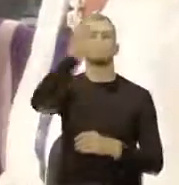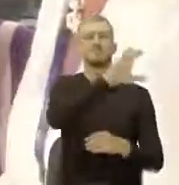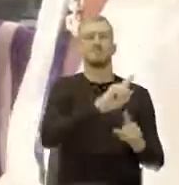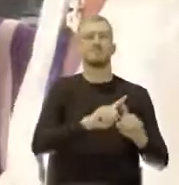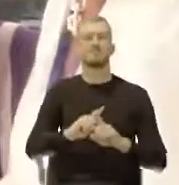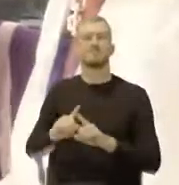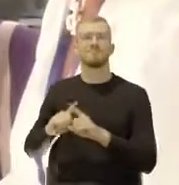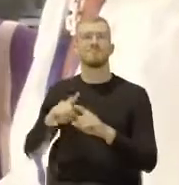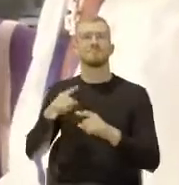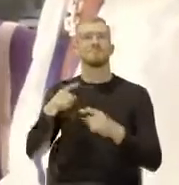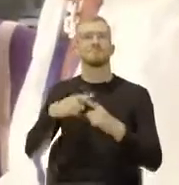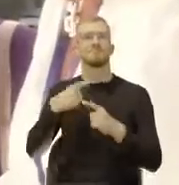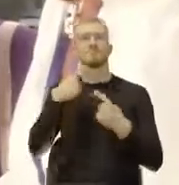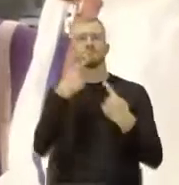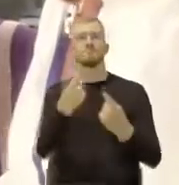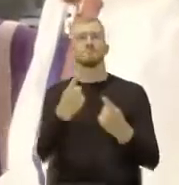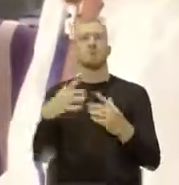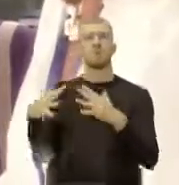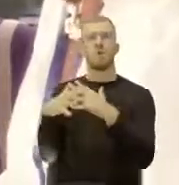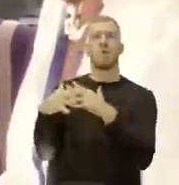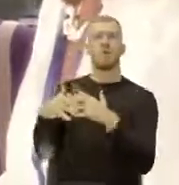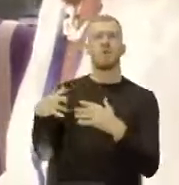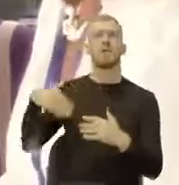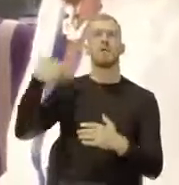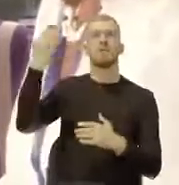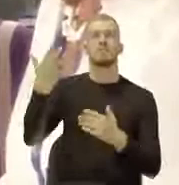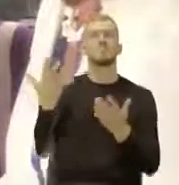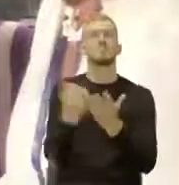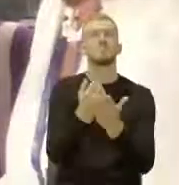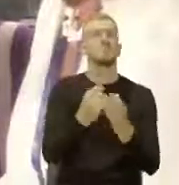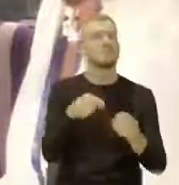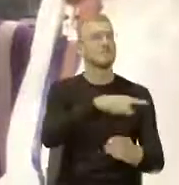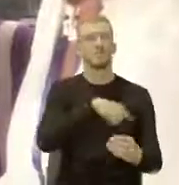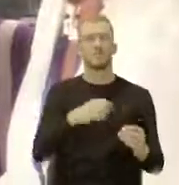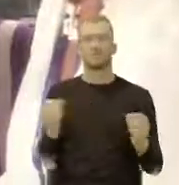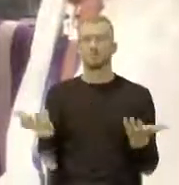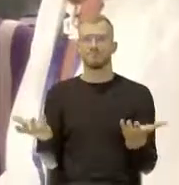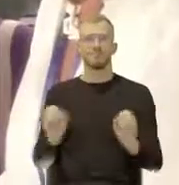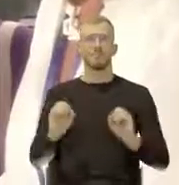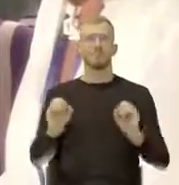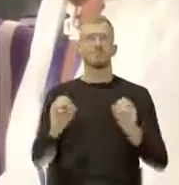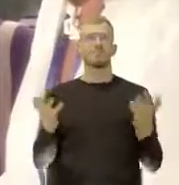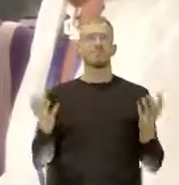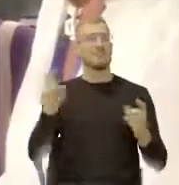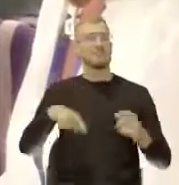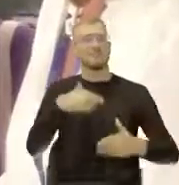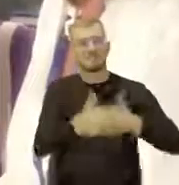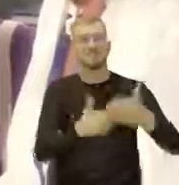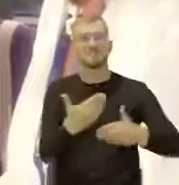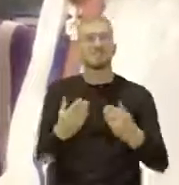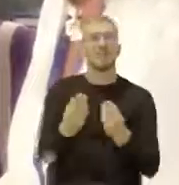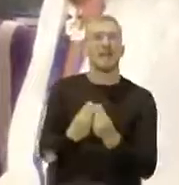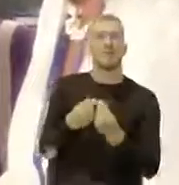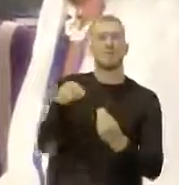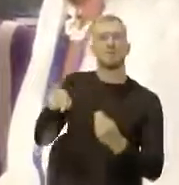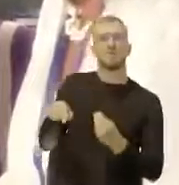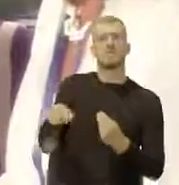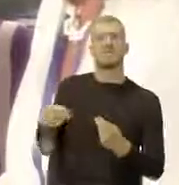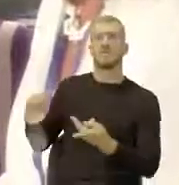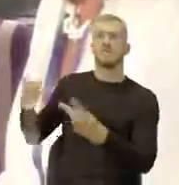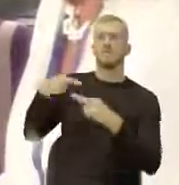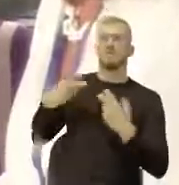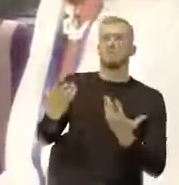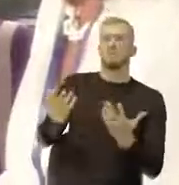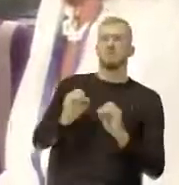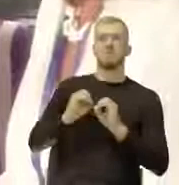preventing them at national borders. If they don't want to prevent people brutally at their national borders, they better